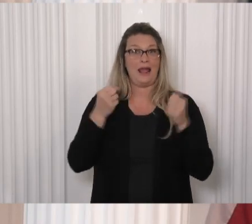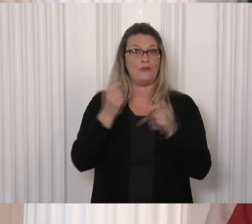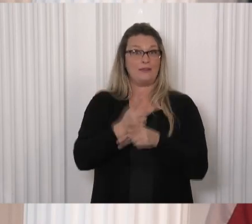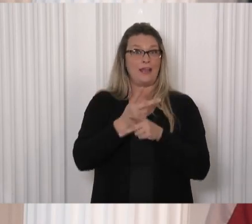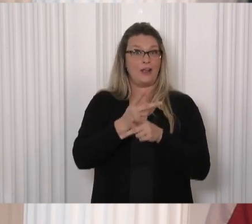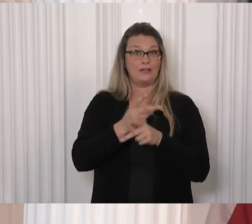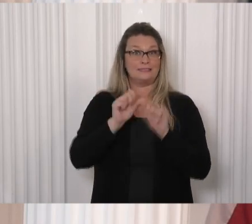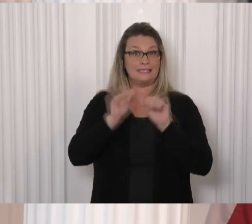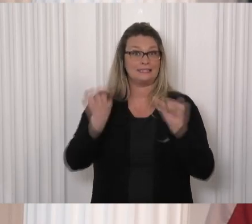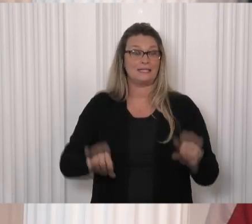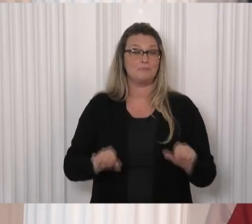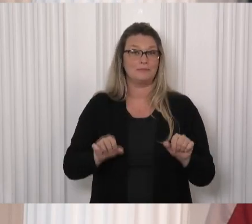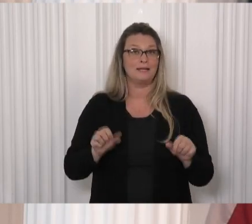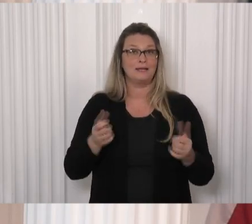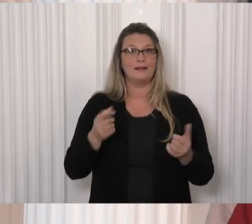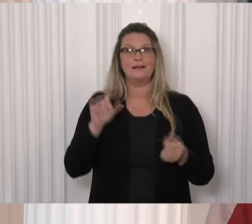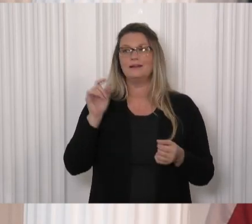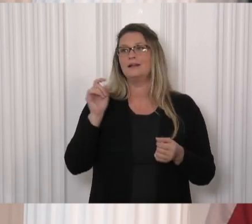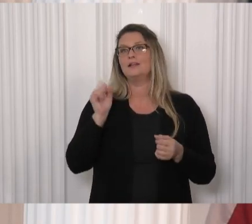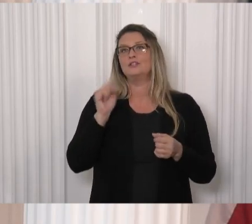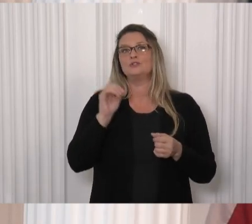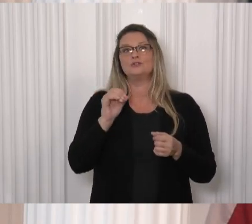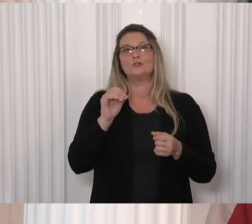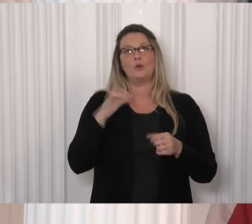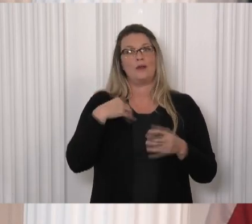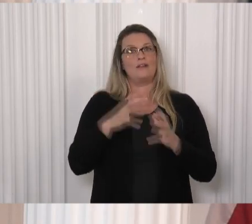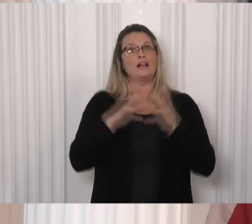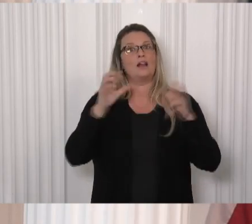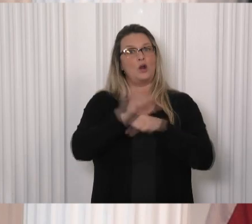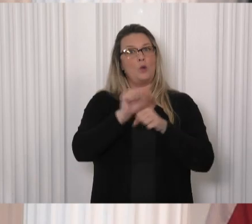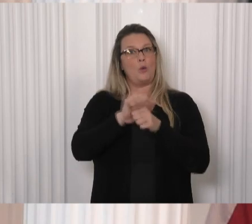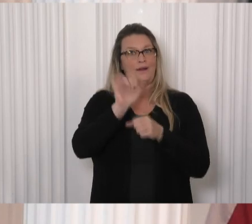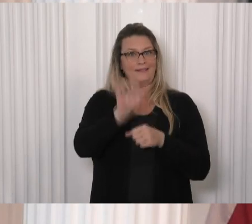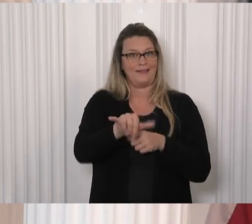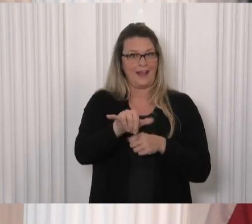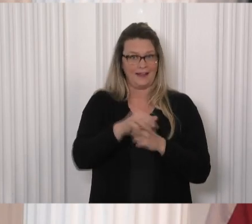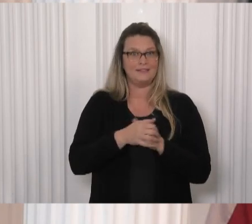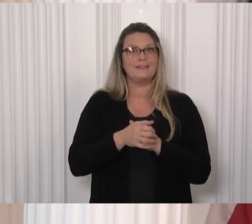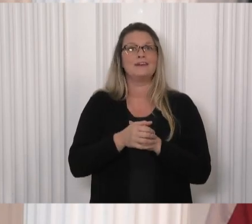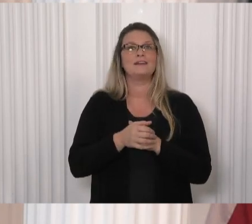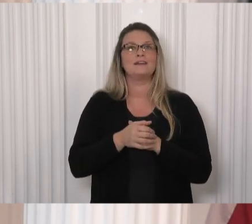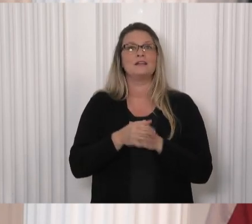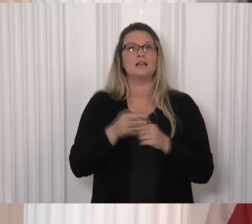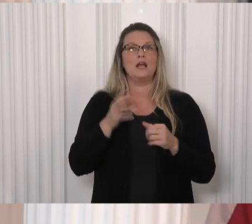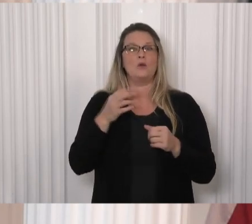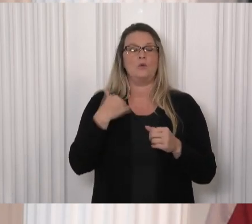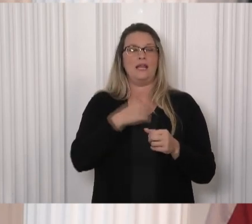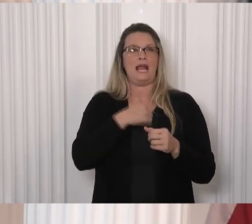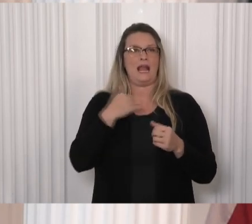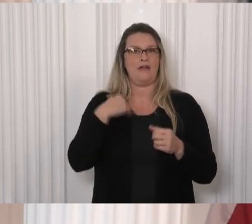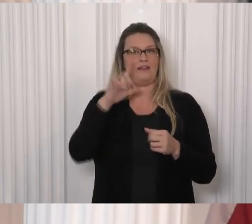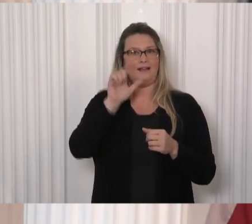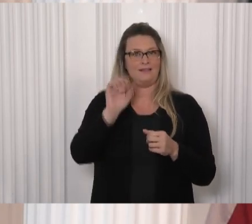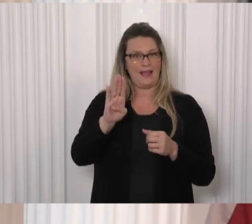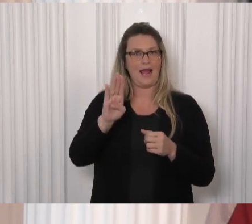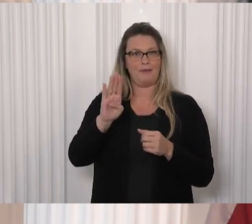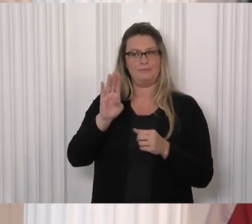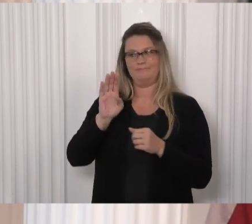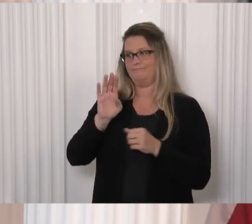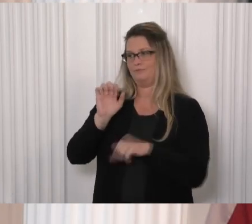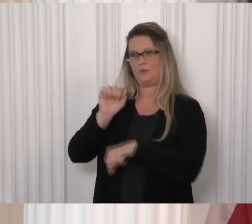where it typically always is and needs to be. Lots of work underway in that arena so that we can move our public health laboratory back to doing its mission